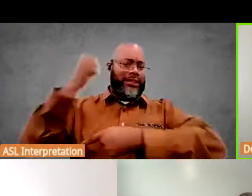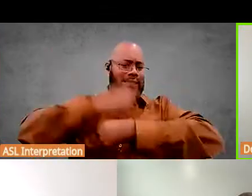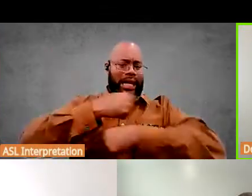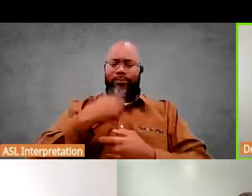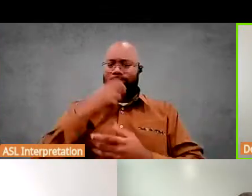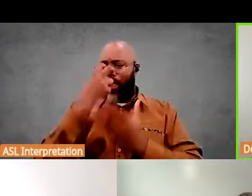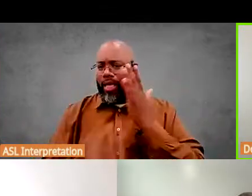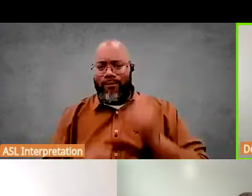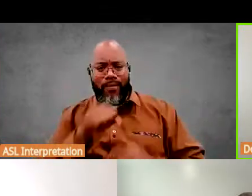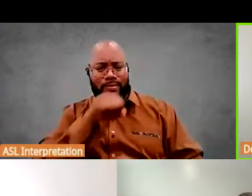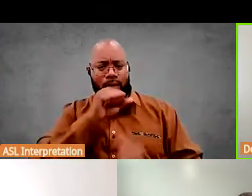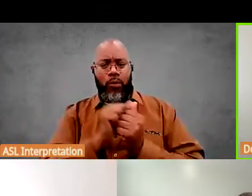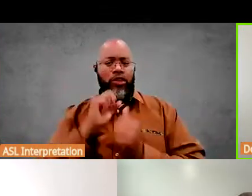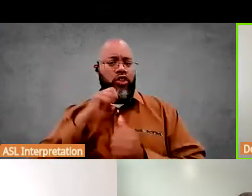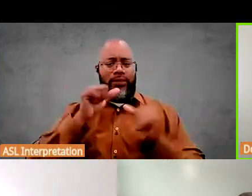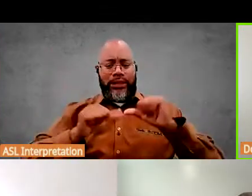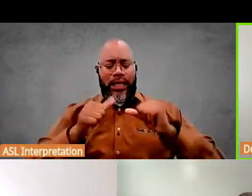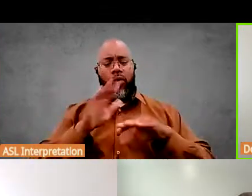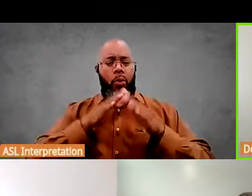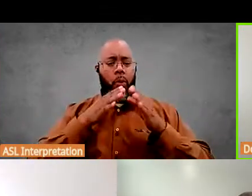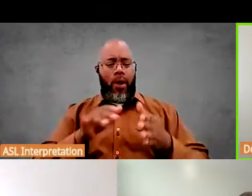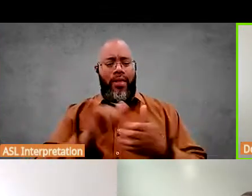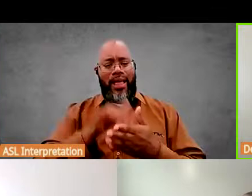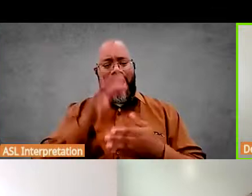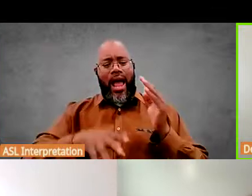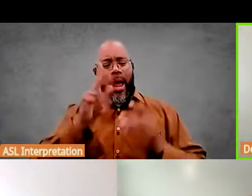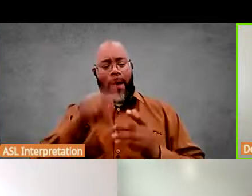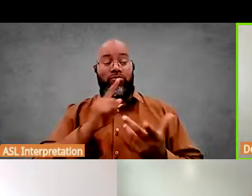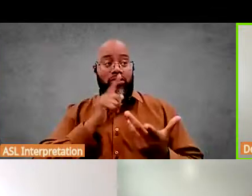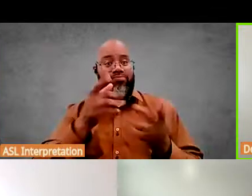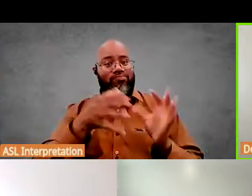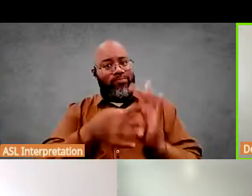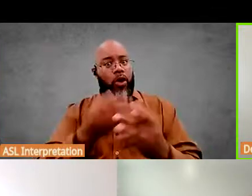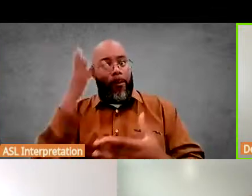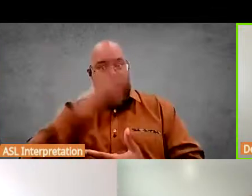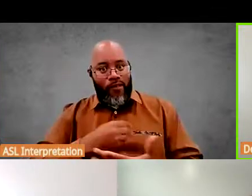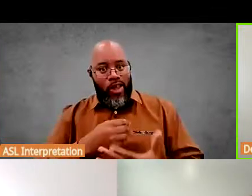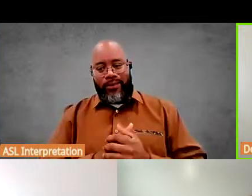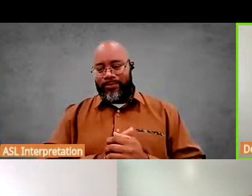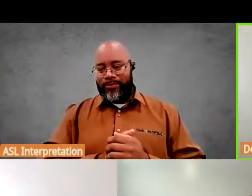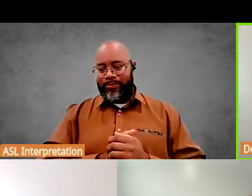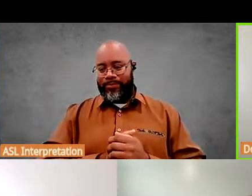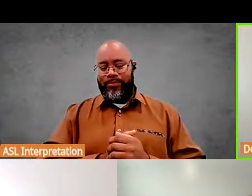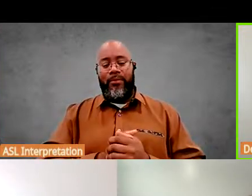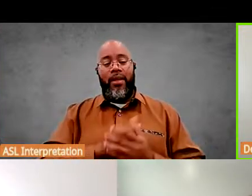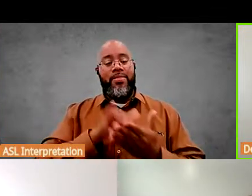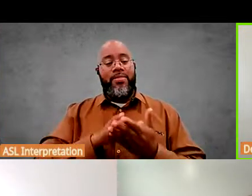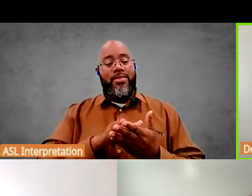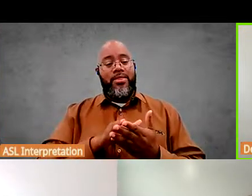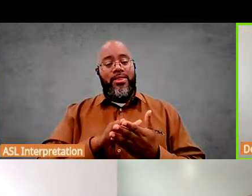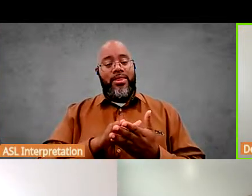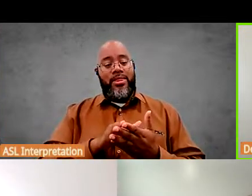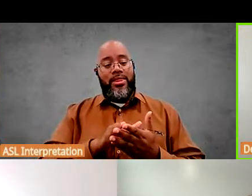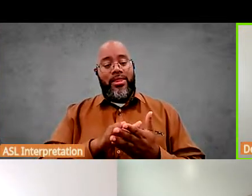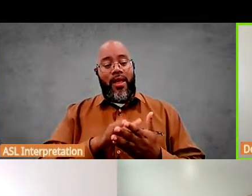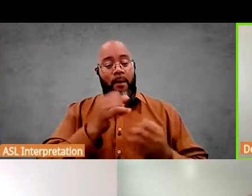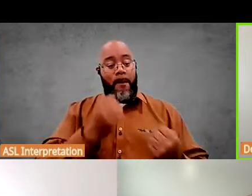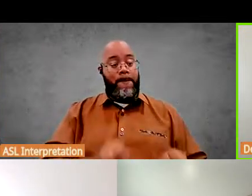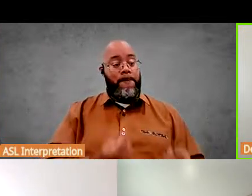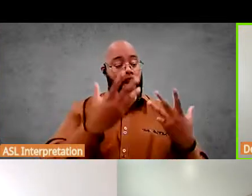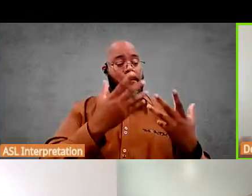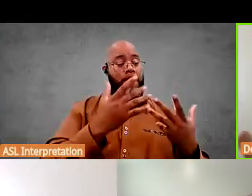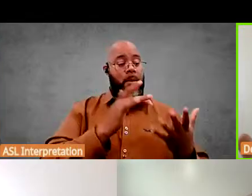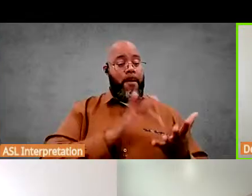love with neuroscience along the way, which ended up being very beautiful. So the prompts from multiple medical